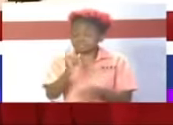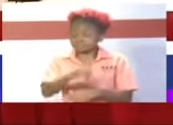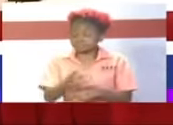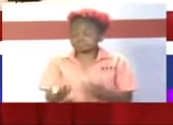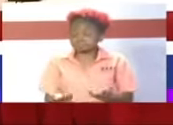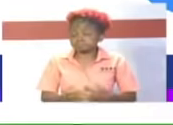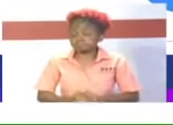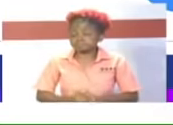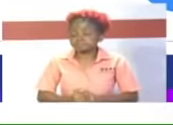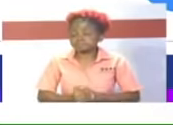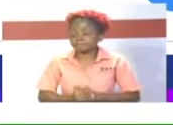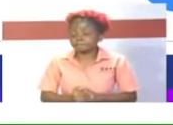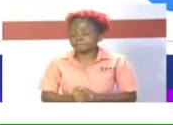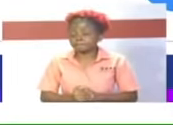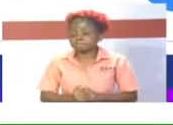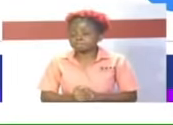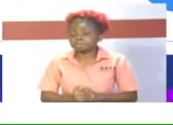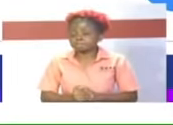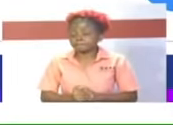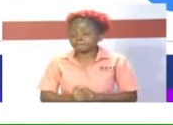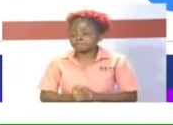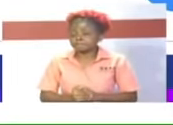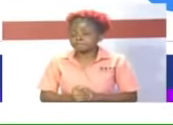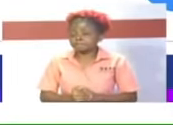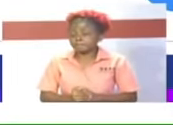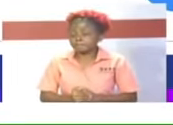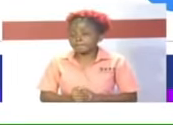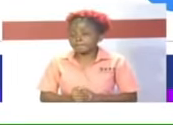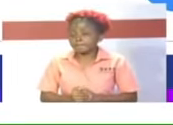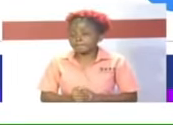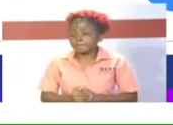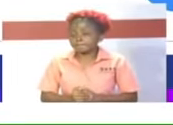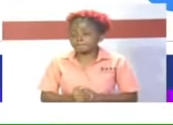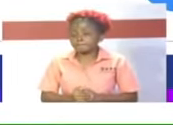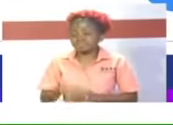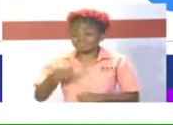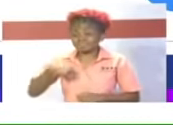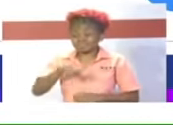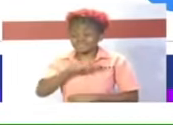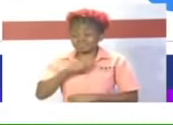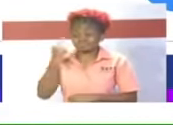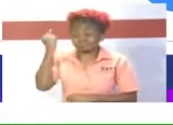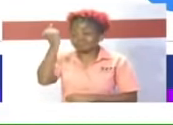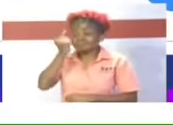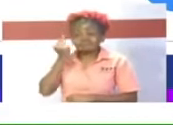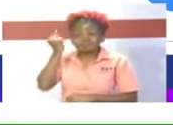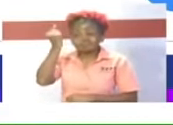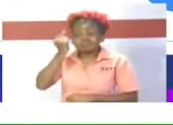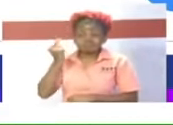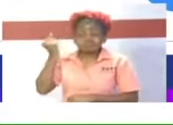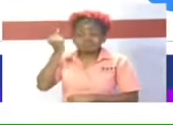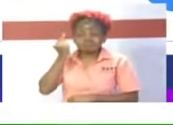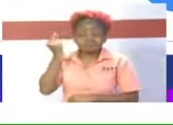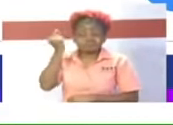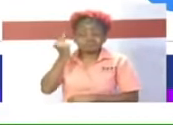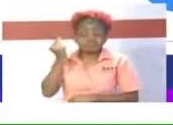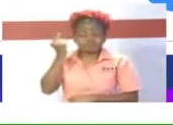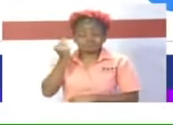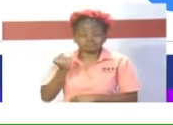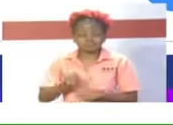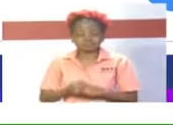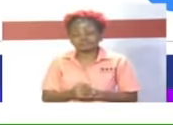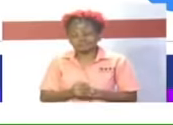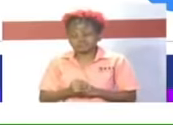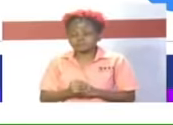the world over this new Pfizer pill. I was wondering, can that be currently imported under the